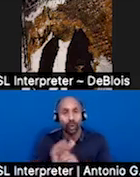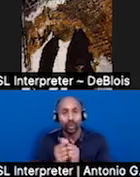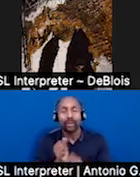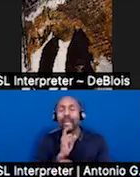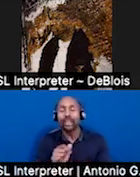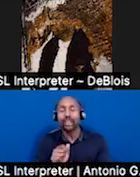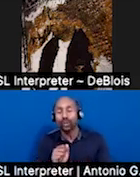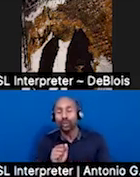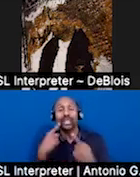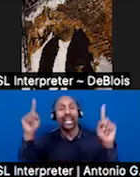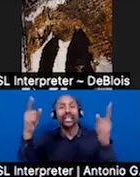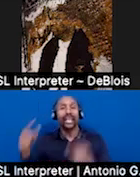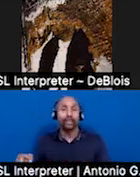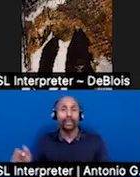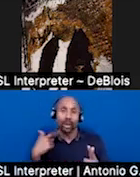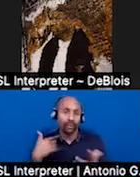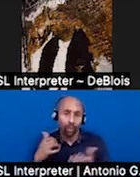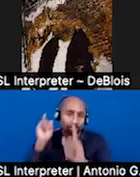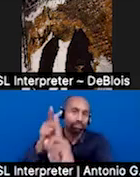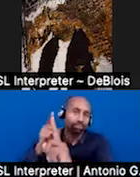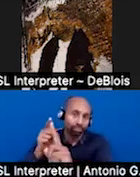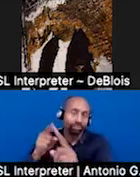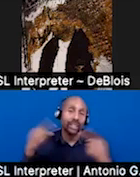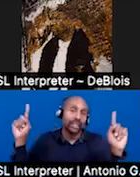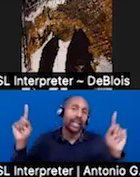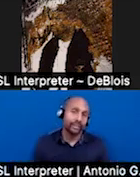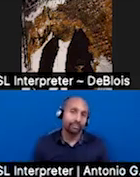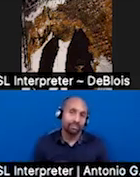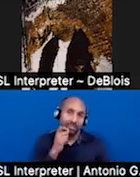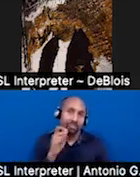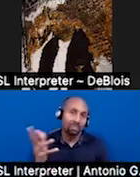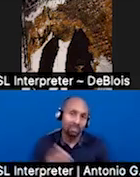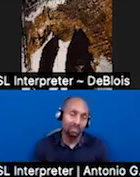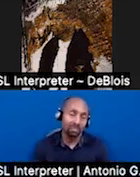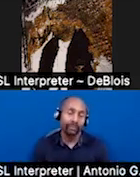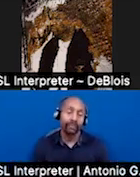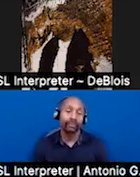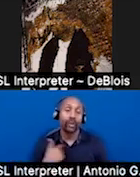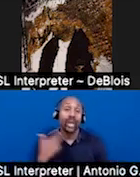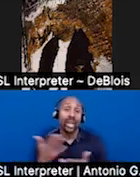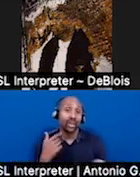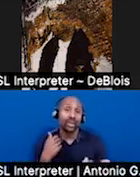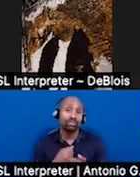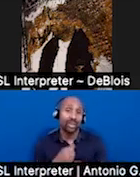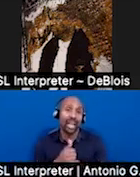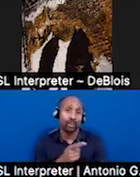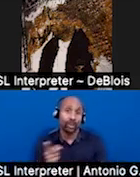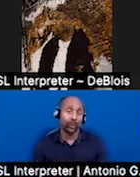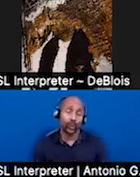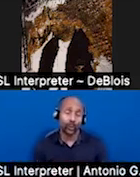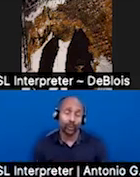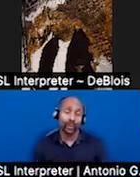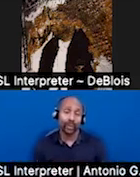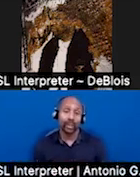That's the biggest thing. We all want to succeed. And, it's we're here to help you too. You know, we're